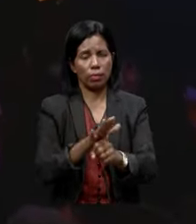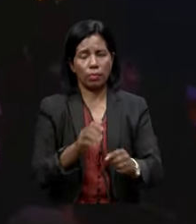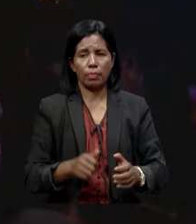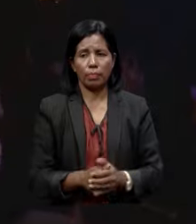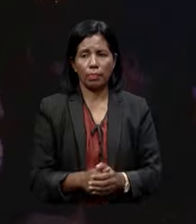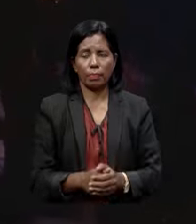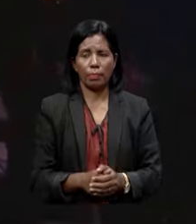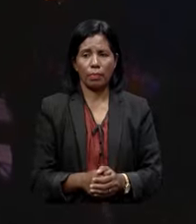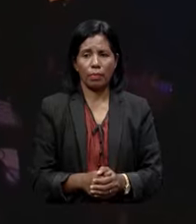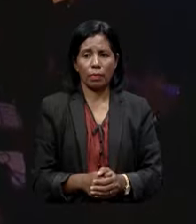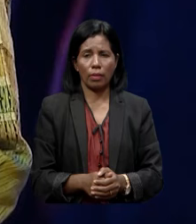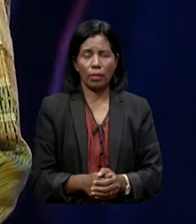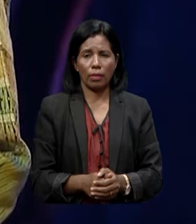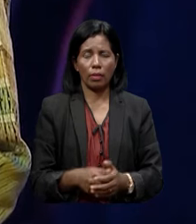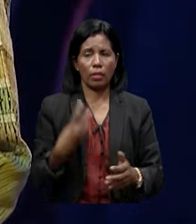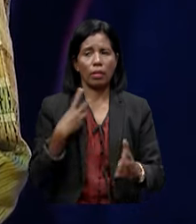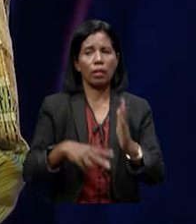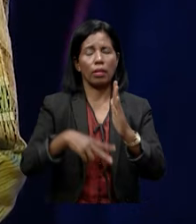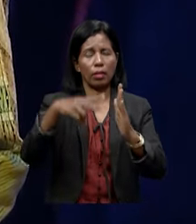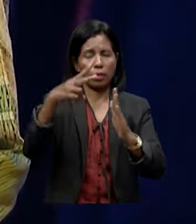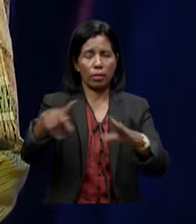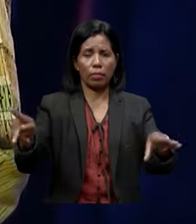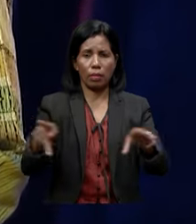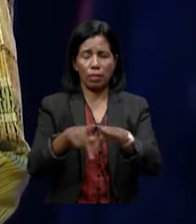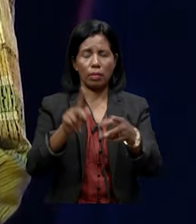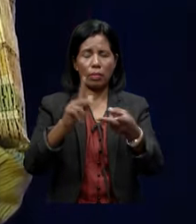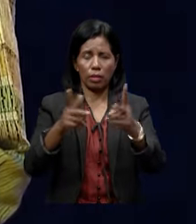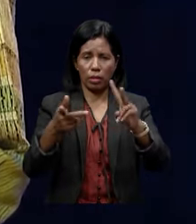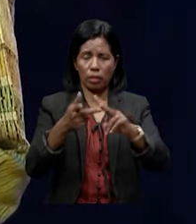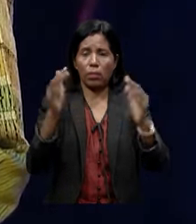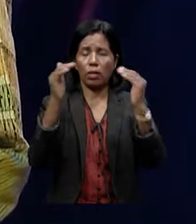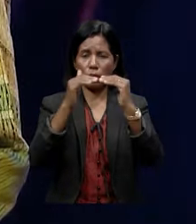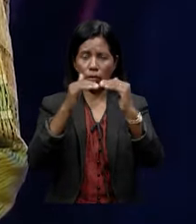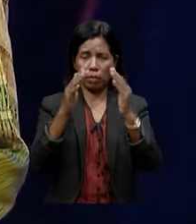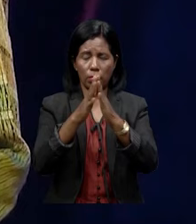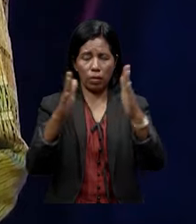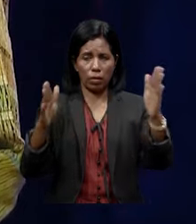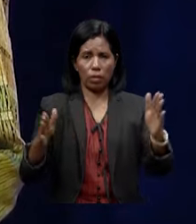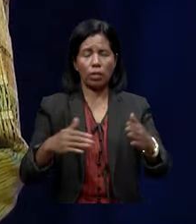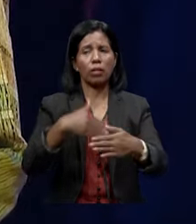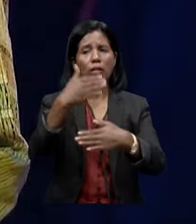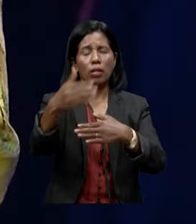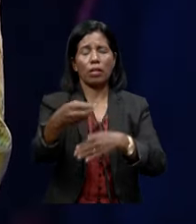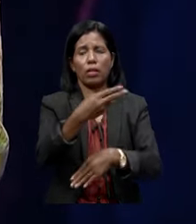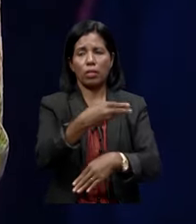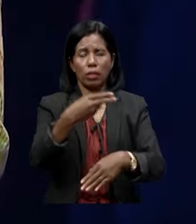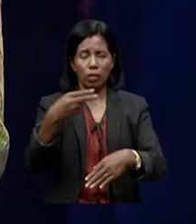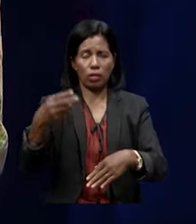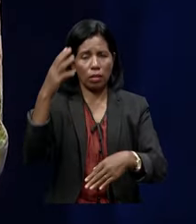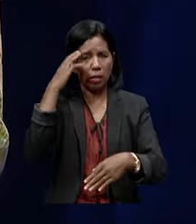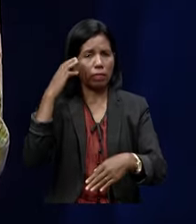inclus The High Level multiy Partnership forum and the second Indonesia Afrika